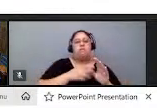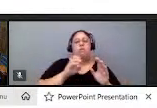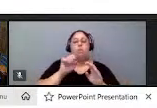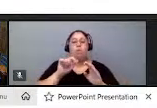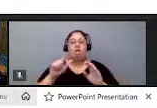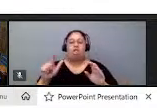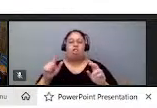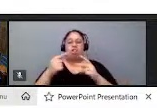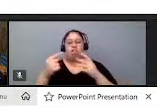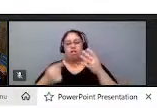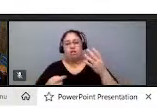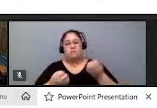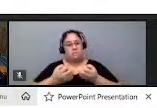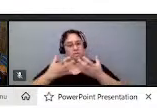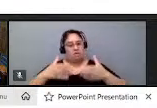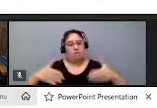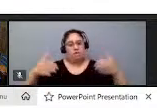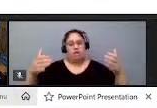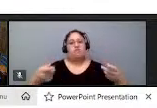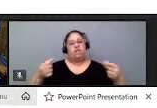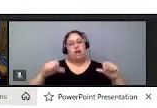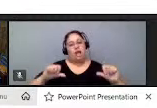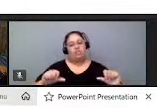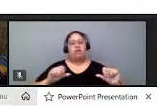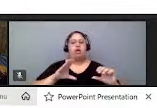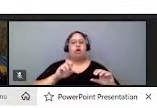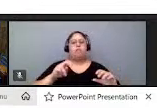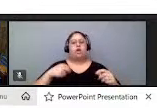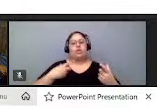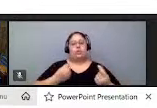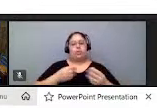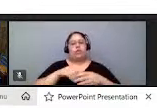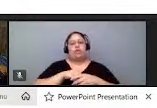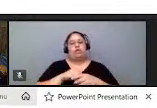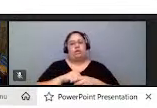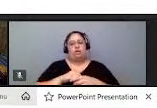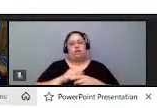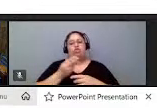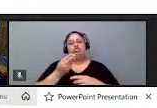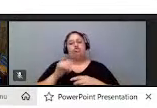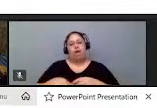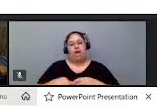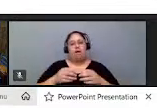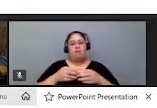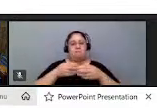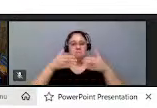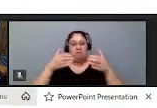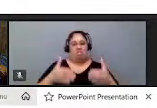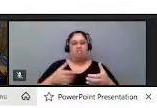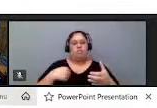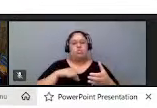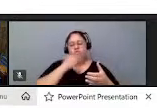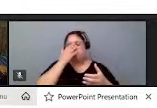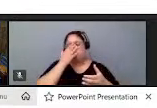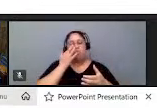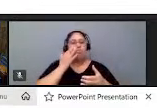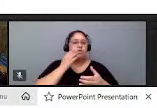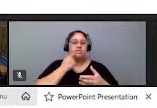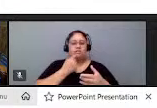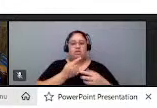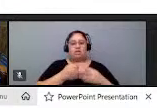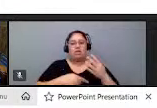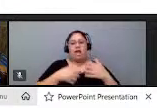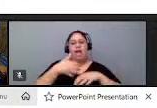are a few other Commodities that we do within the port of Cape down space uh dry bulk uh we know that we are and I think when it actually says